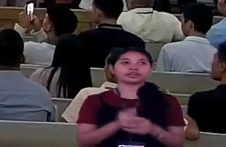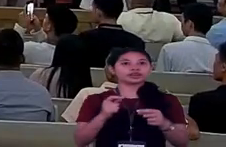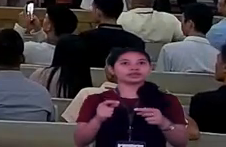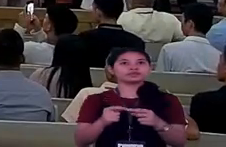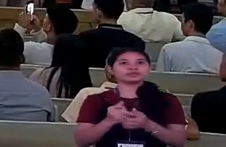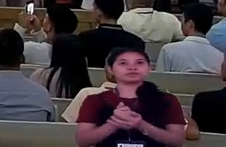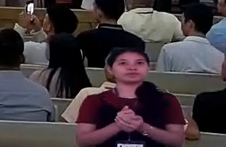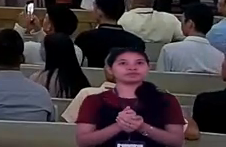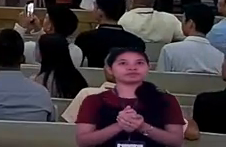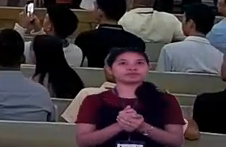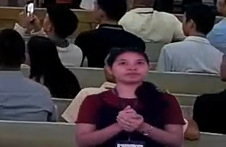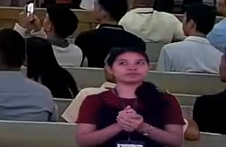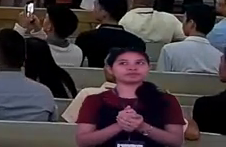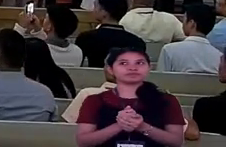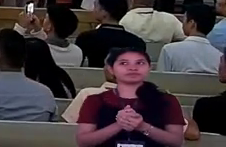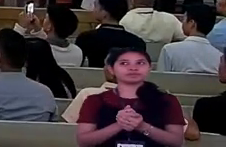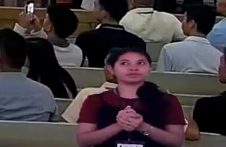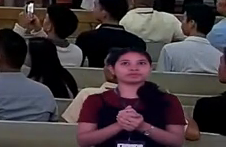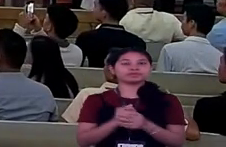Going to